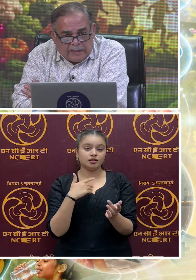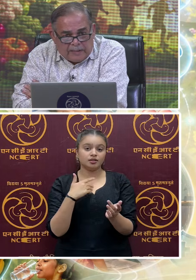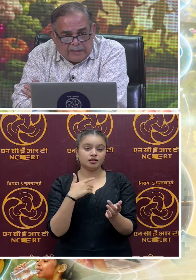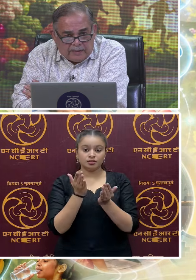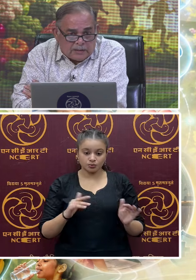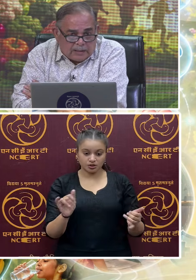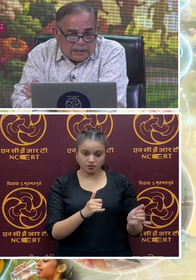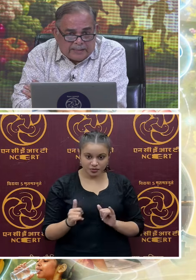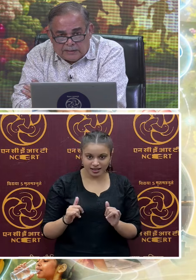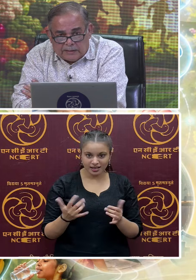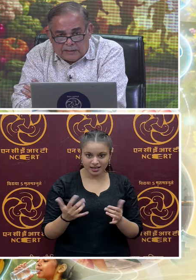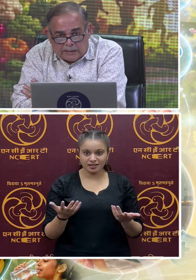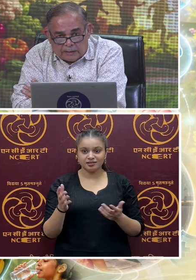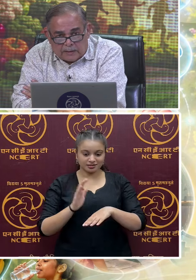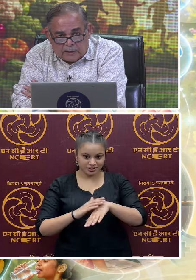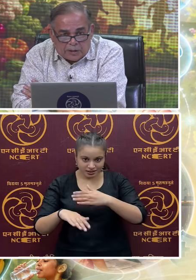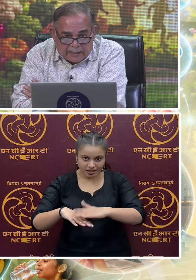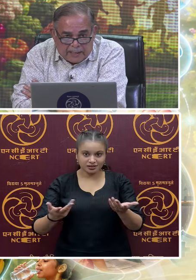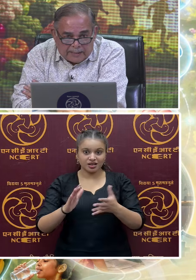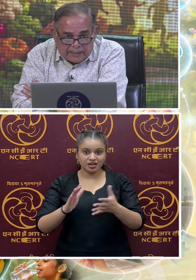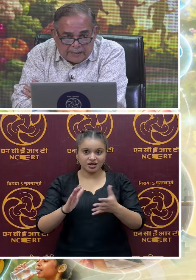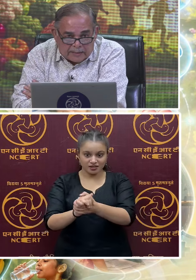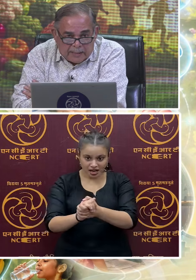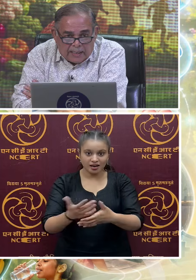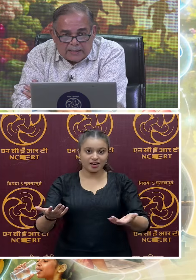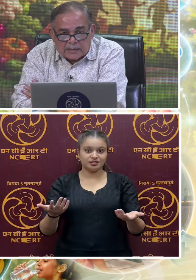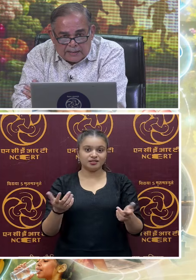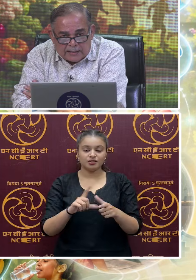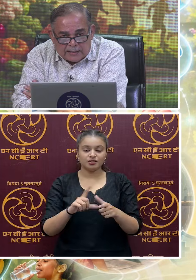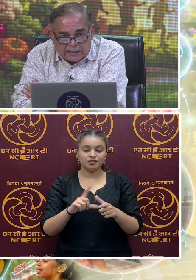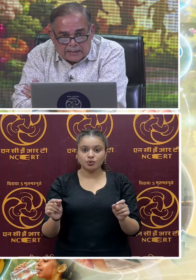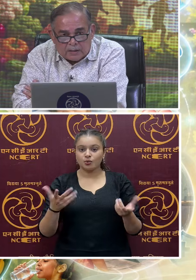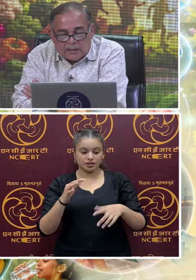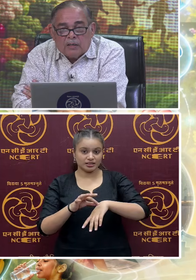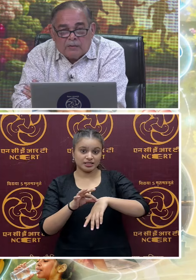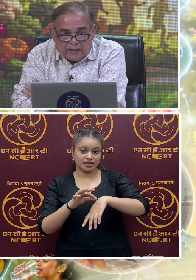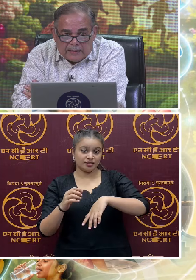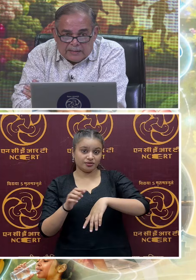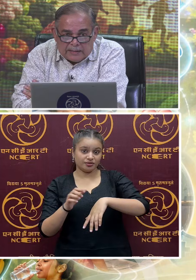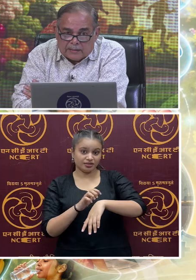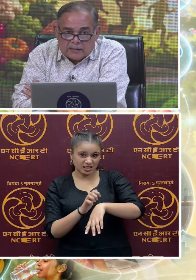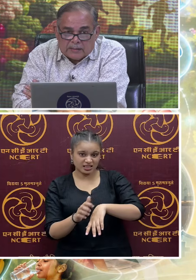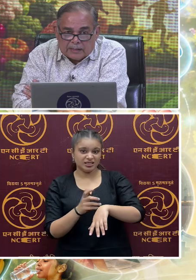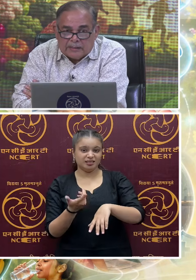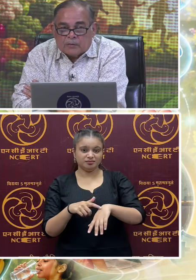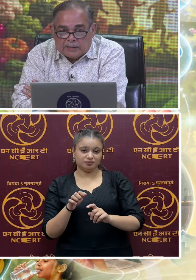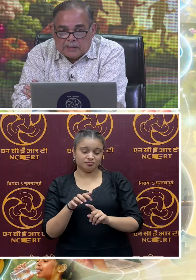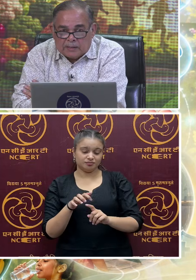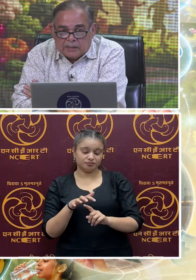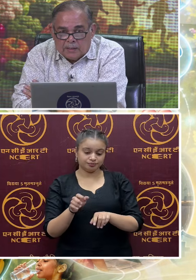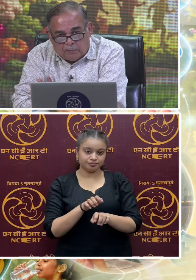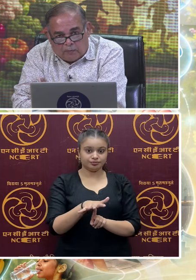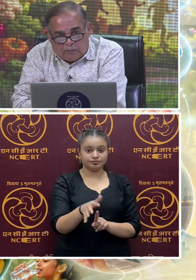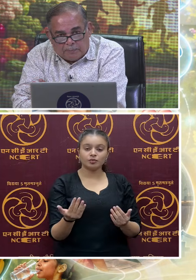Children play with each other, they touch each other, they shake hands, and skin diseases, particularly fungal diseases, can get